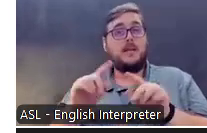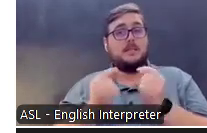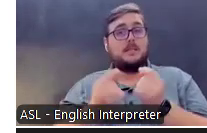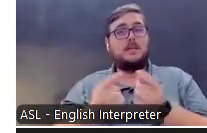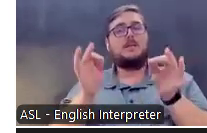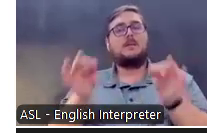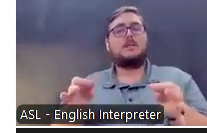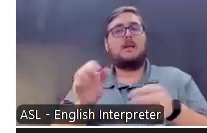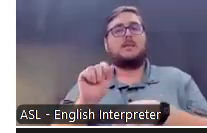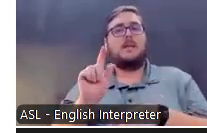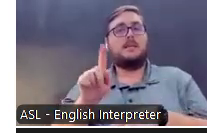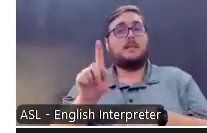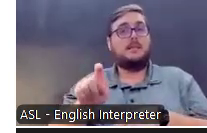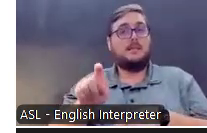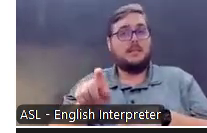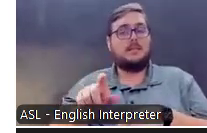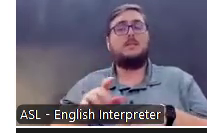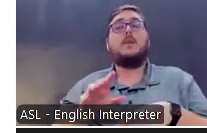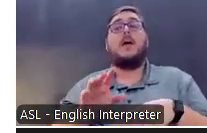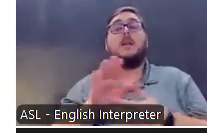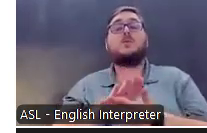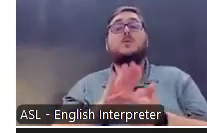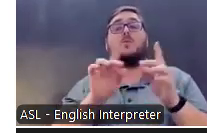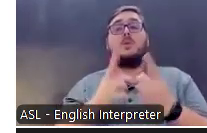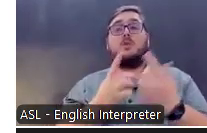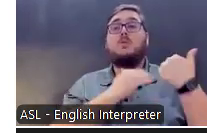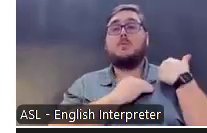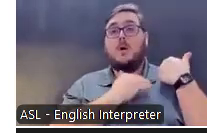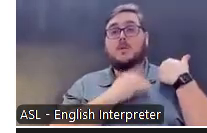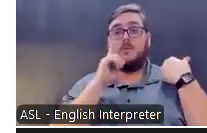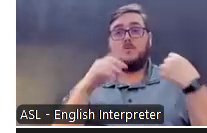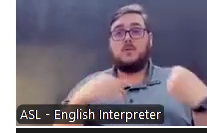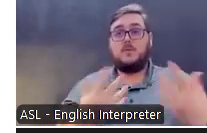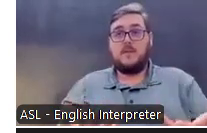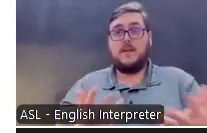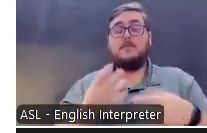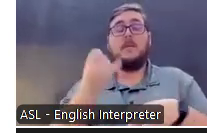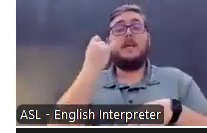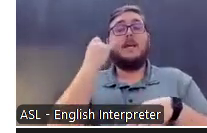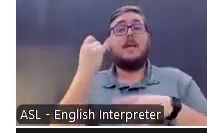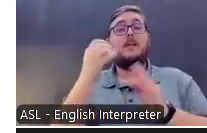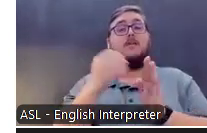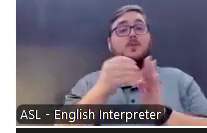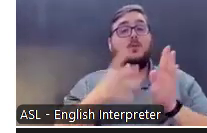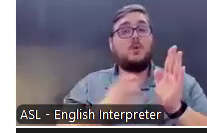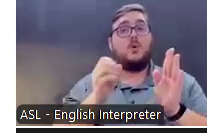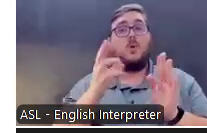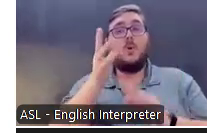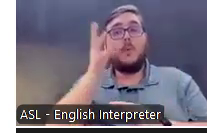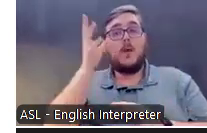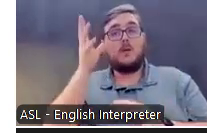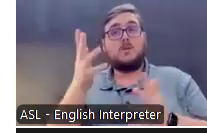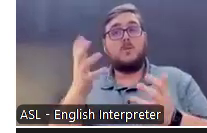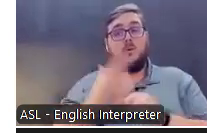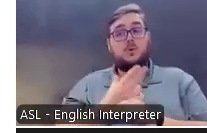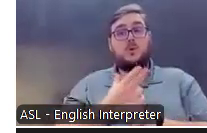of the school district. If the parent or student wants to use their private AT at school, this should be raised to the school district